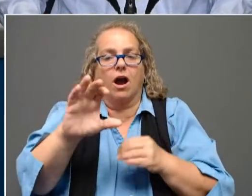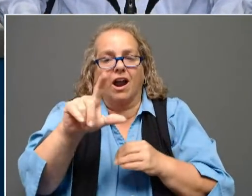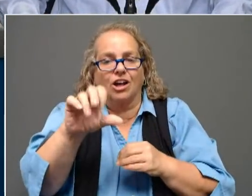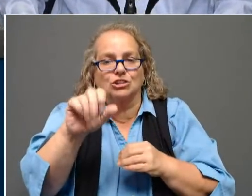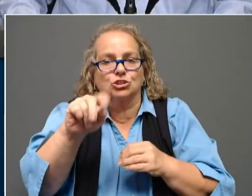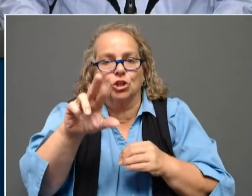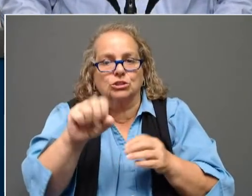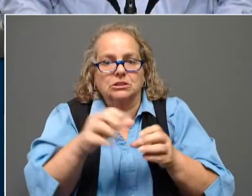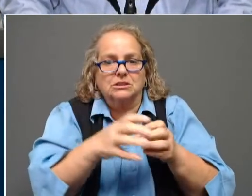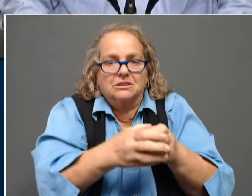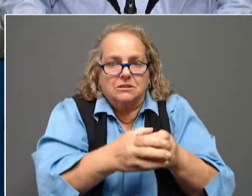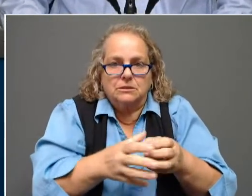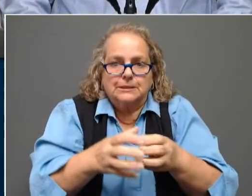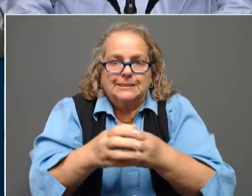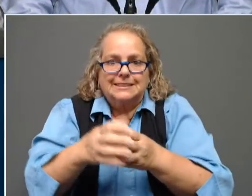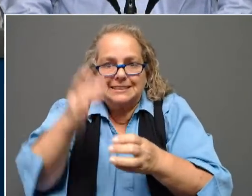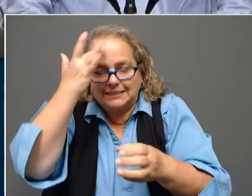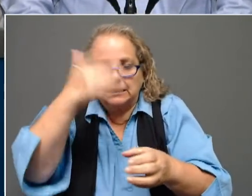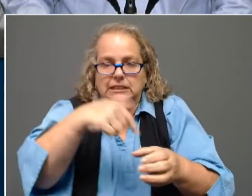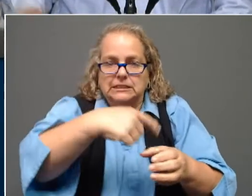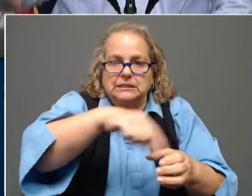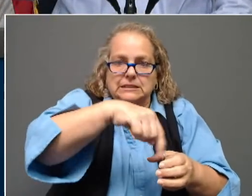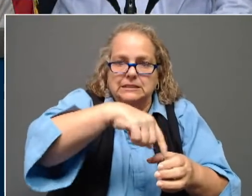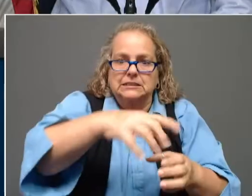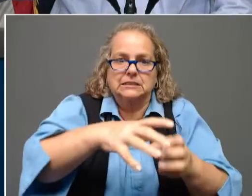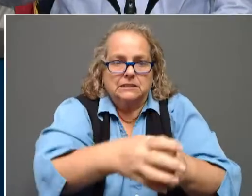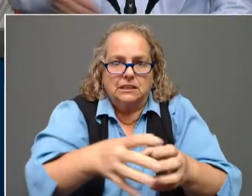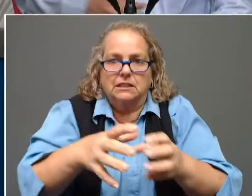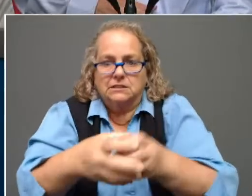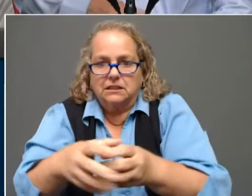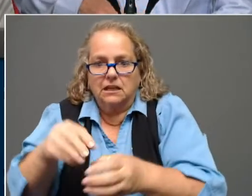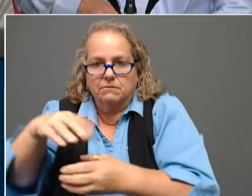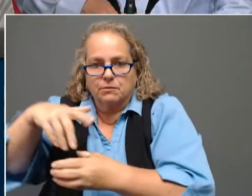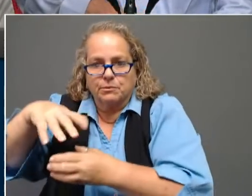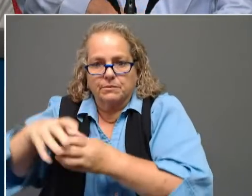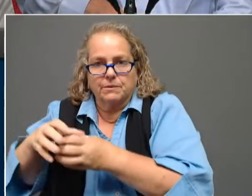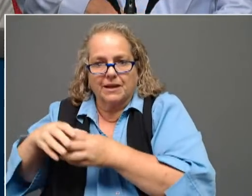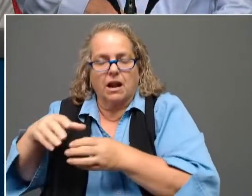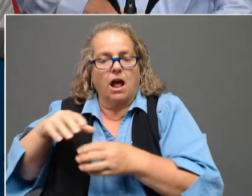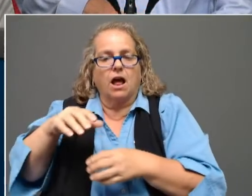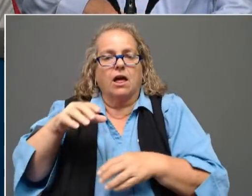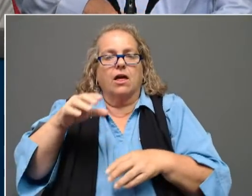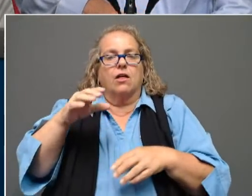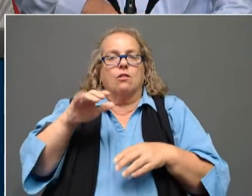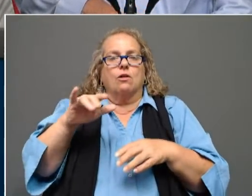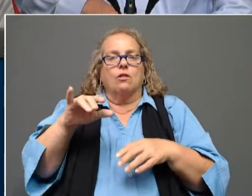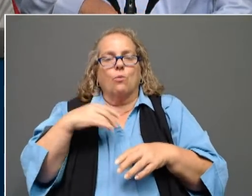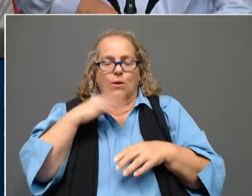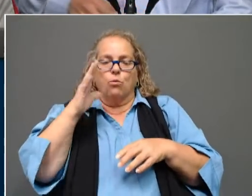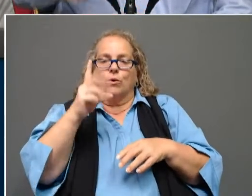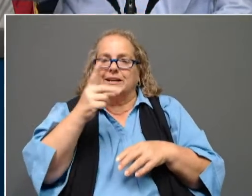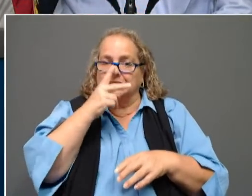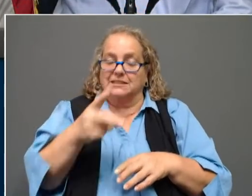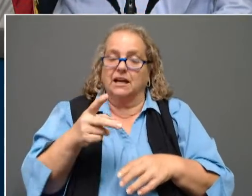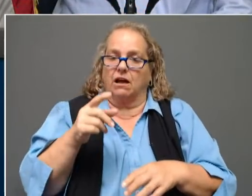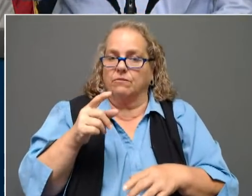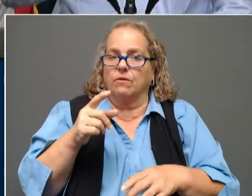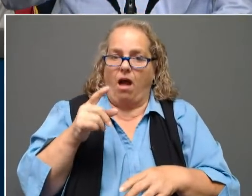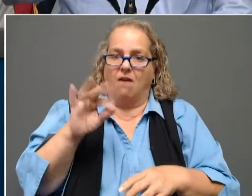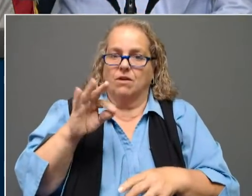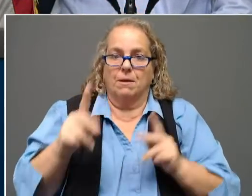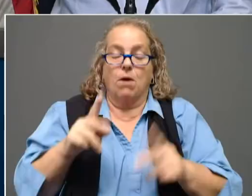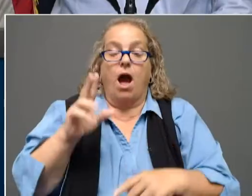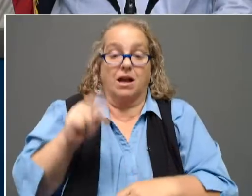types of clusters that we would otherwise see in classrooms of unvaccinated individuals, whether that is